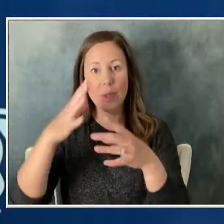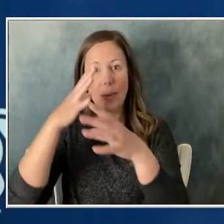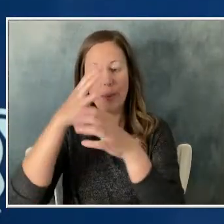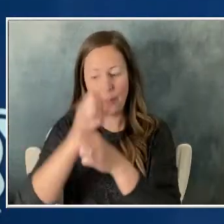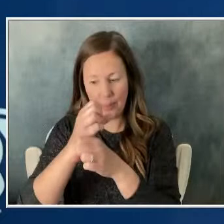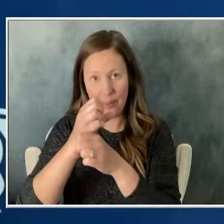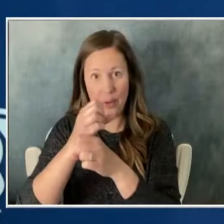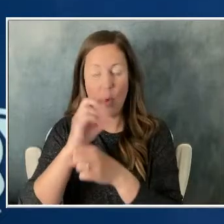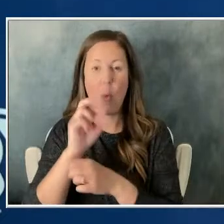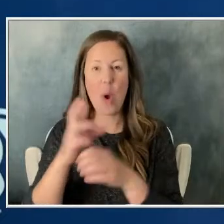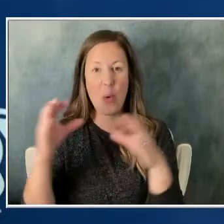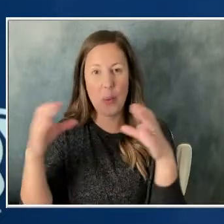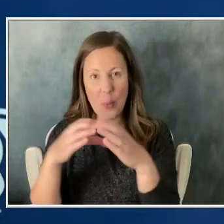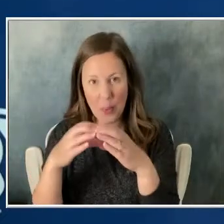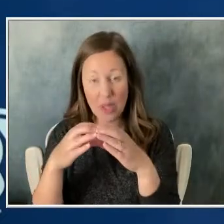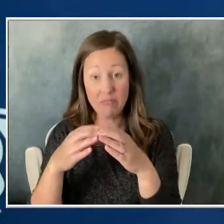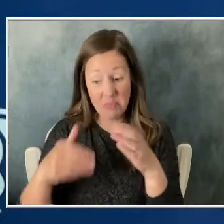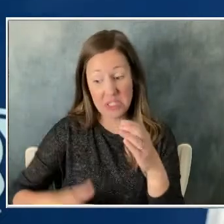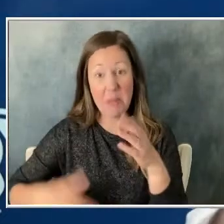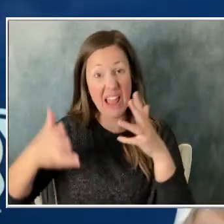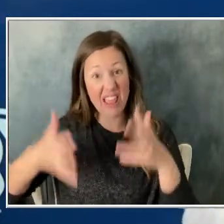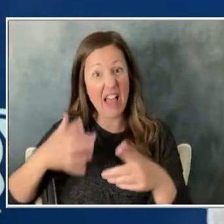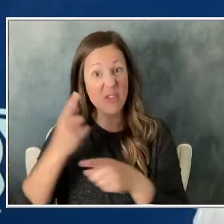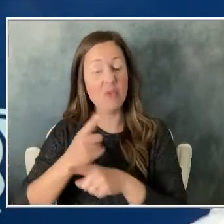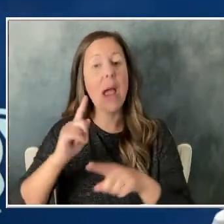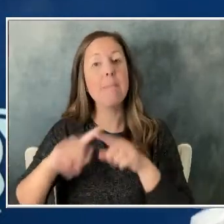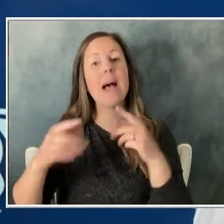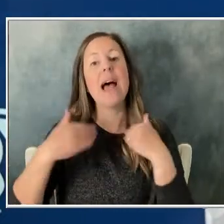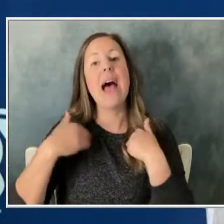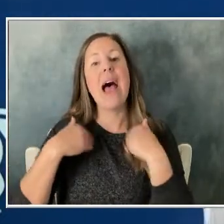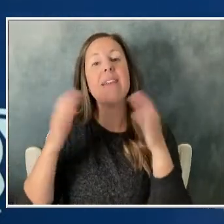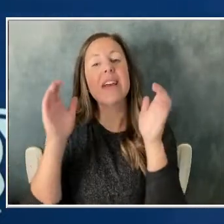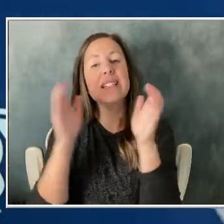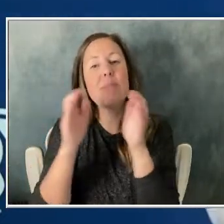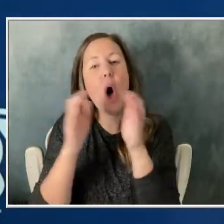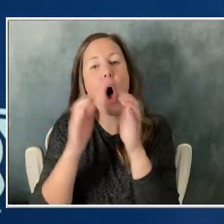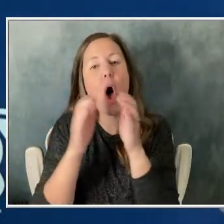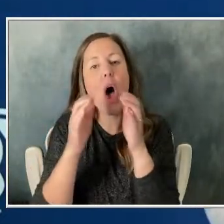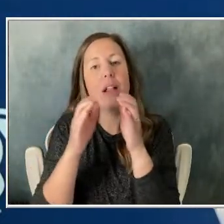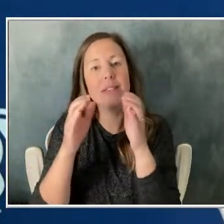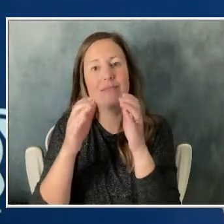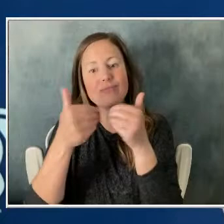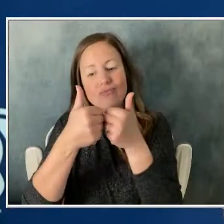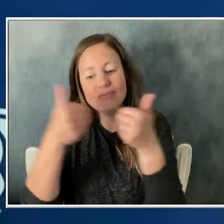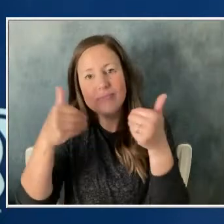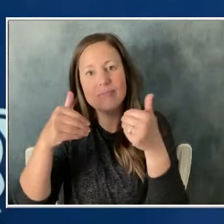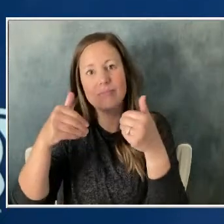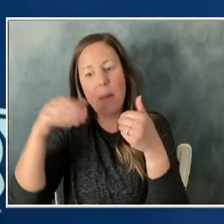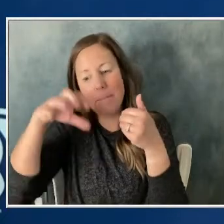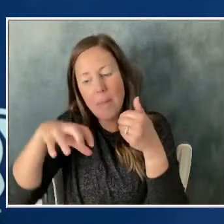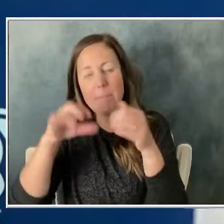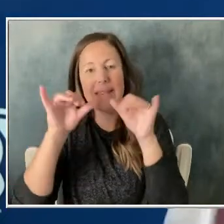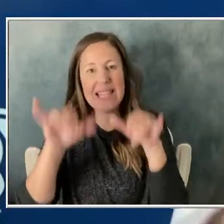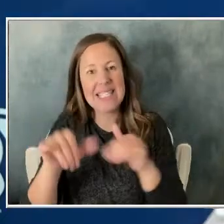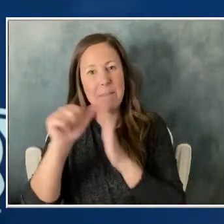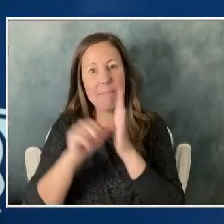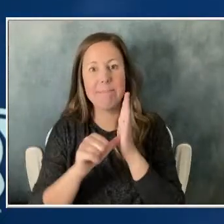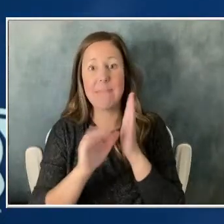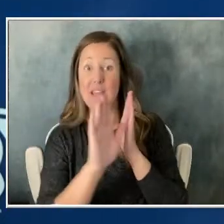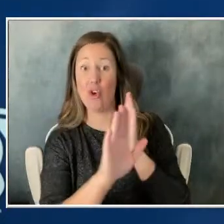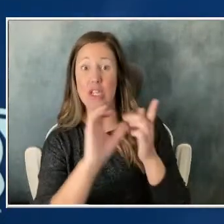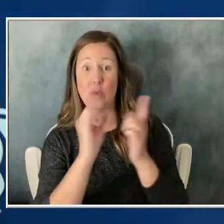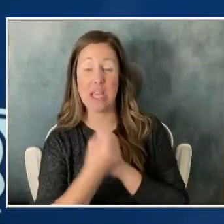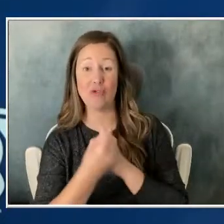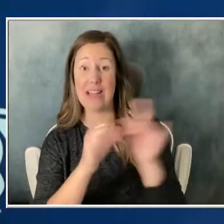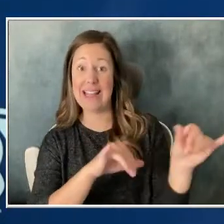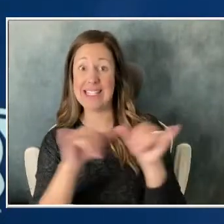but they create a small pouch and do the same reconstruction. In her case, there is no pouch even. I mean, so she has to